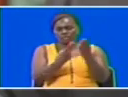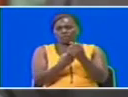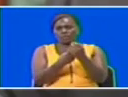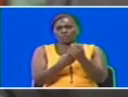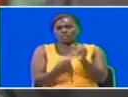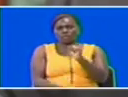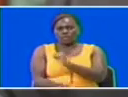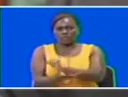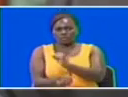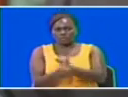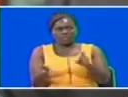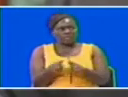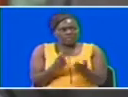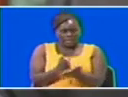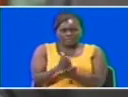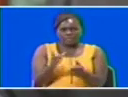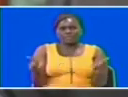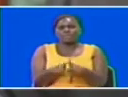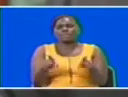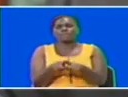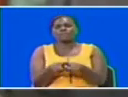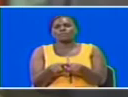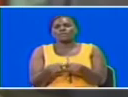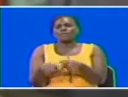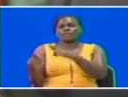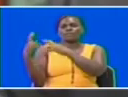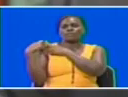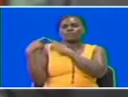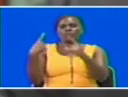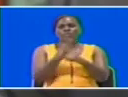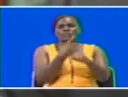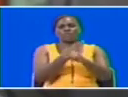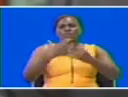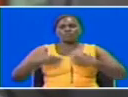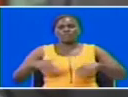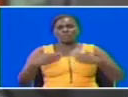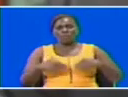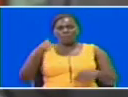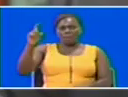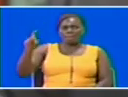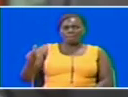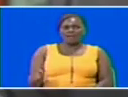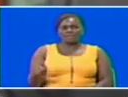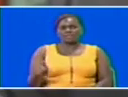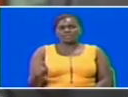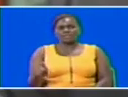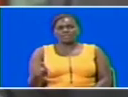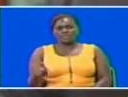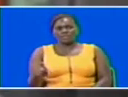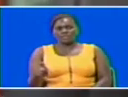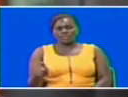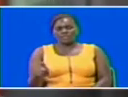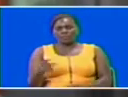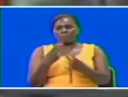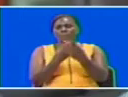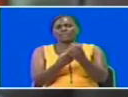to constitutional rights. The respective duties of the various partners and their associates must be valued and respected if the